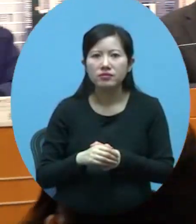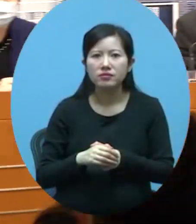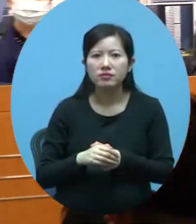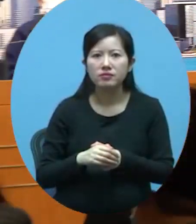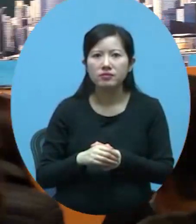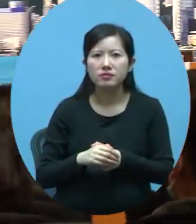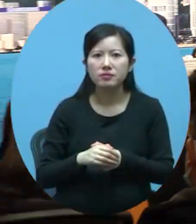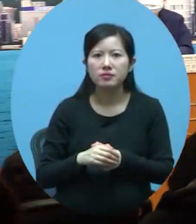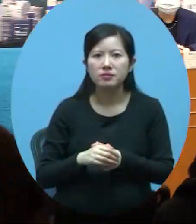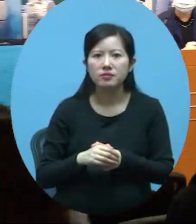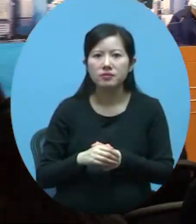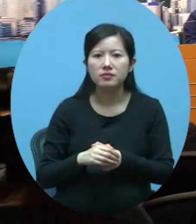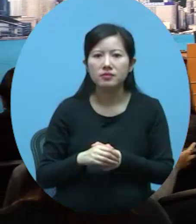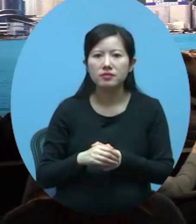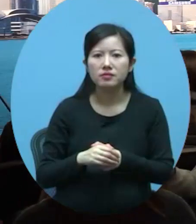and your question again